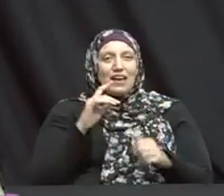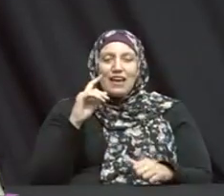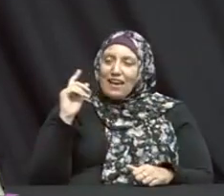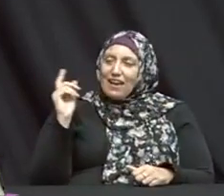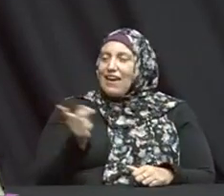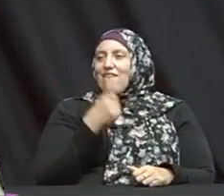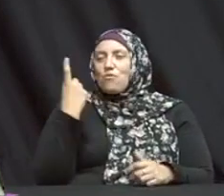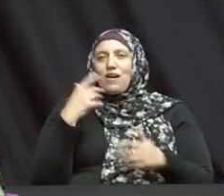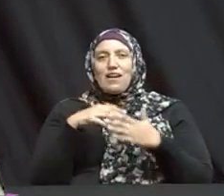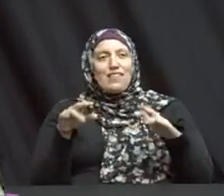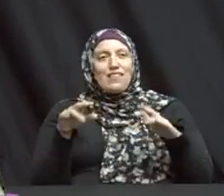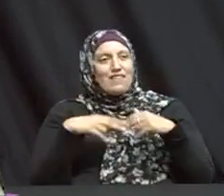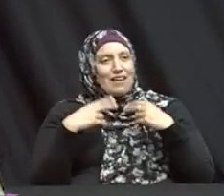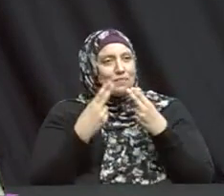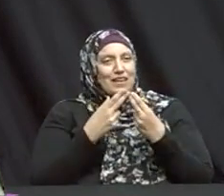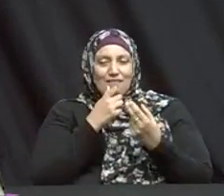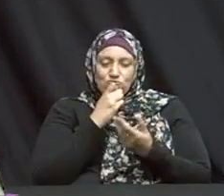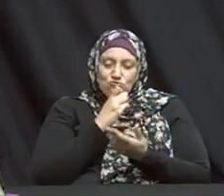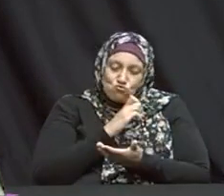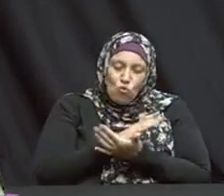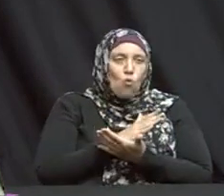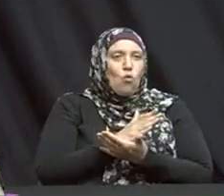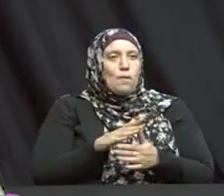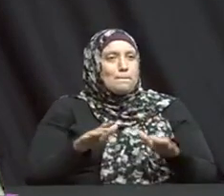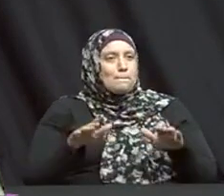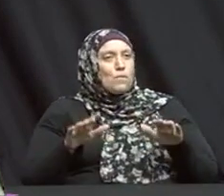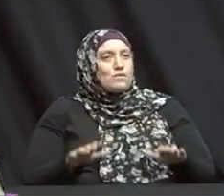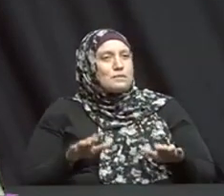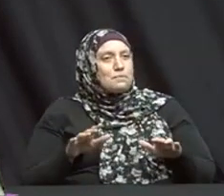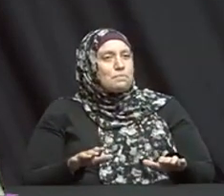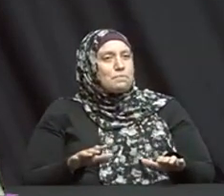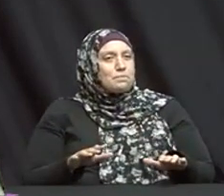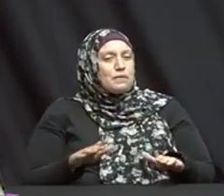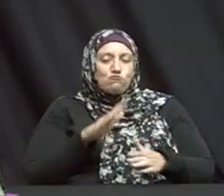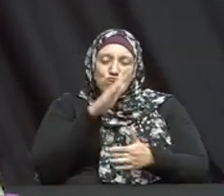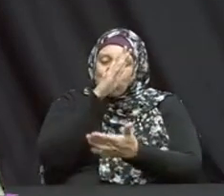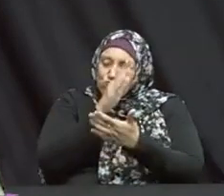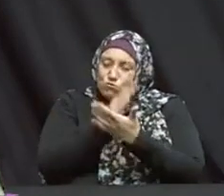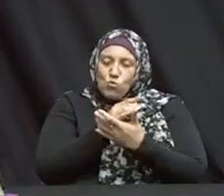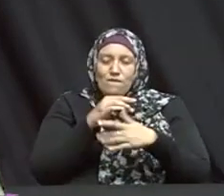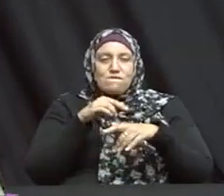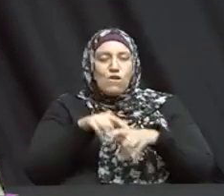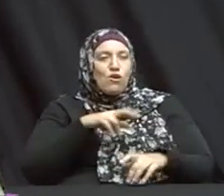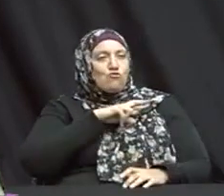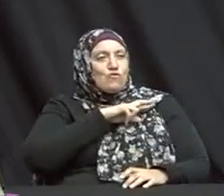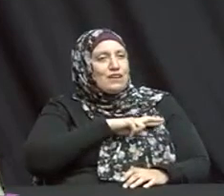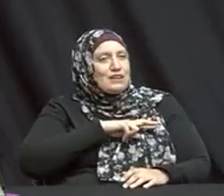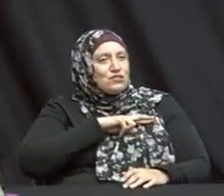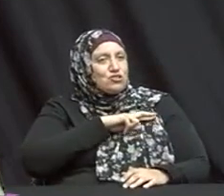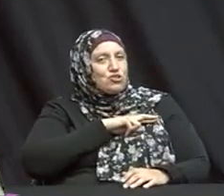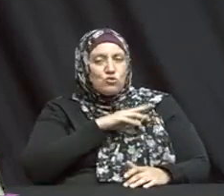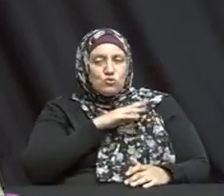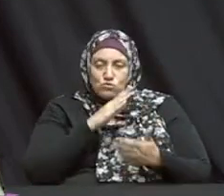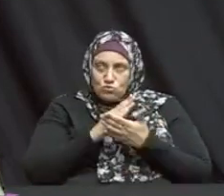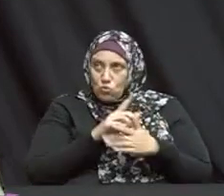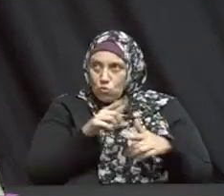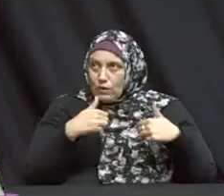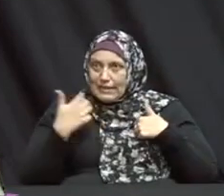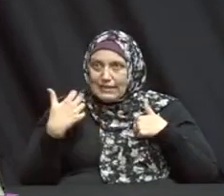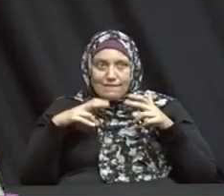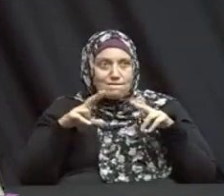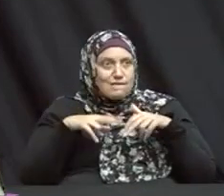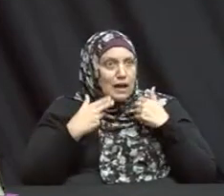true Muslim and adhering to what the religion dictates, there really isn't a need for agreement, and there's not even a need for a will, because